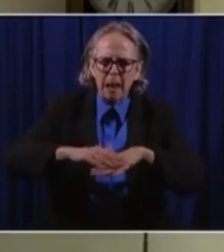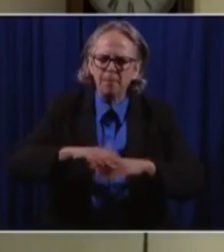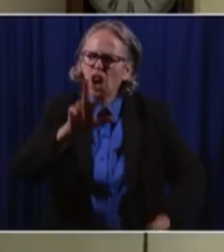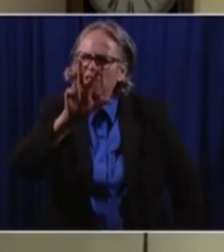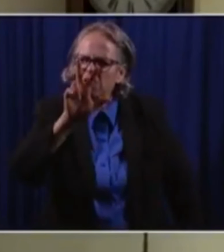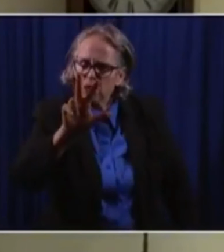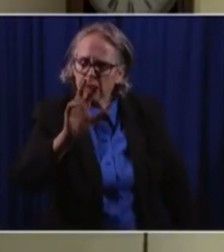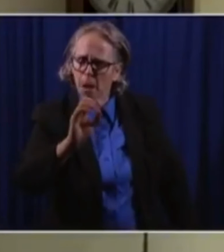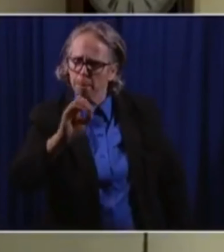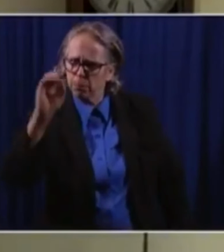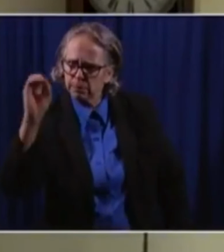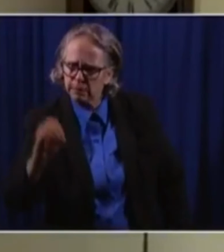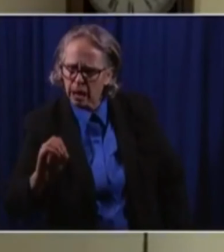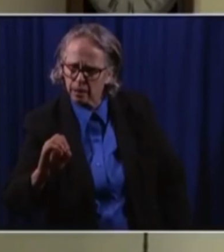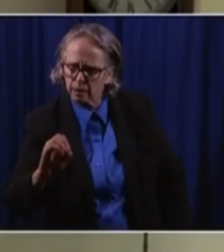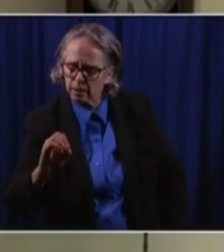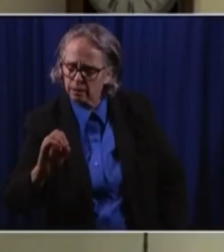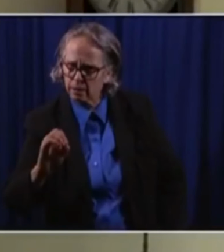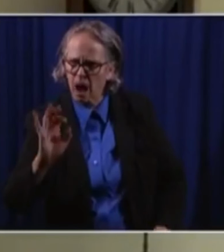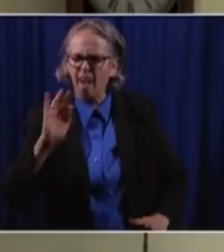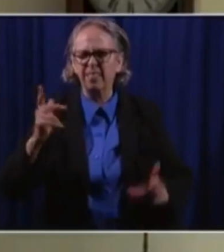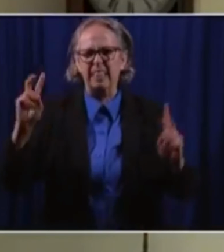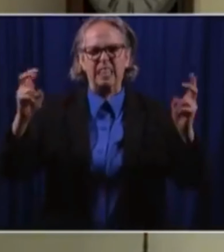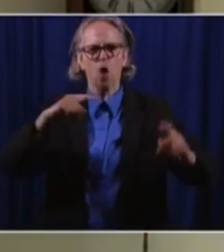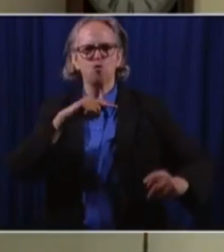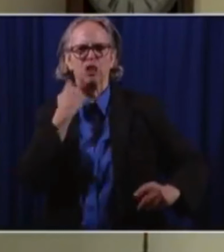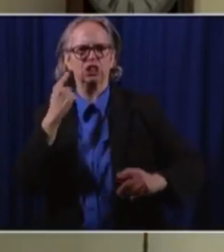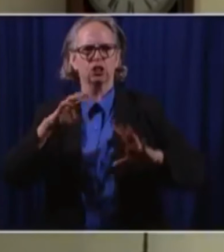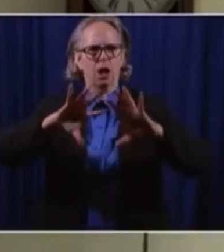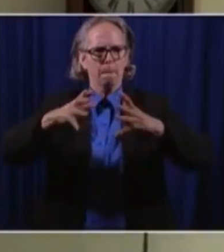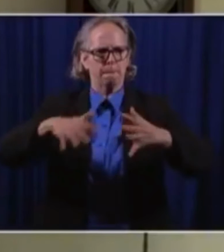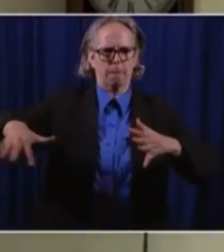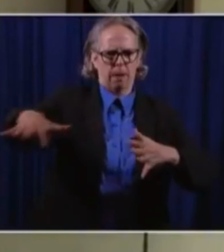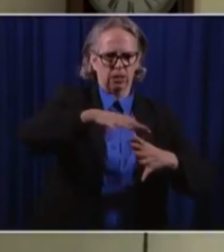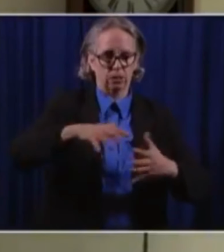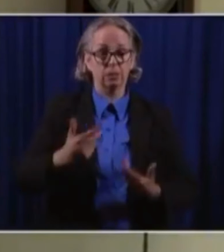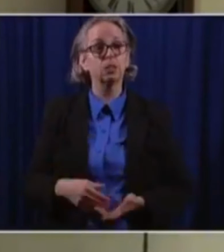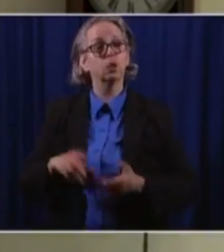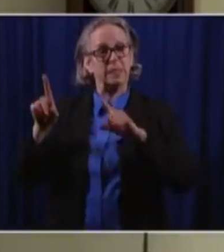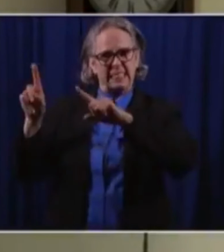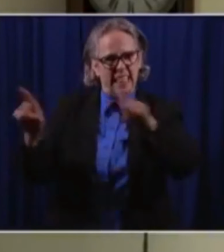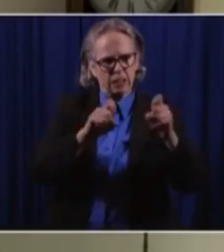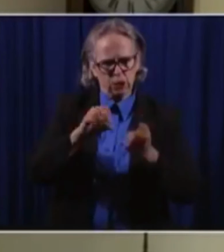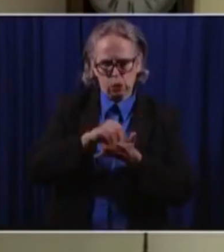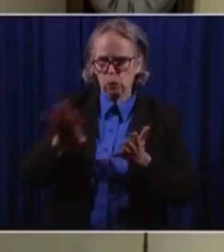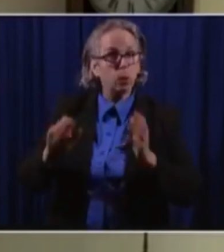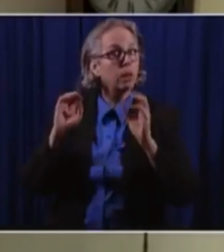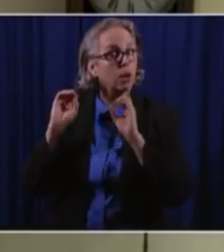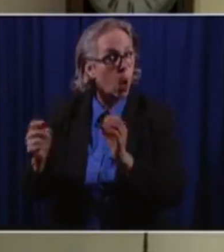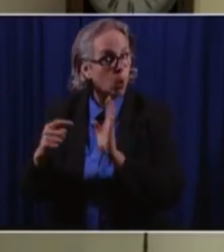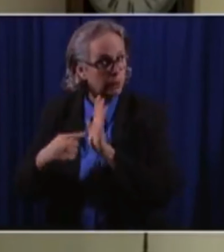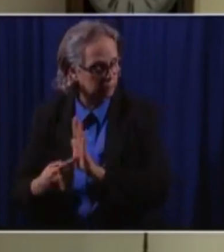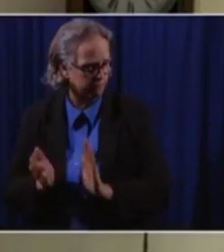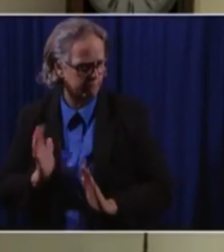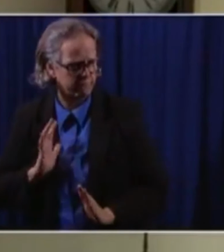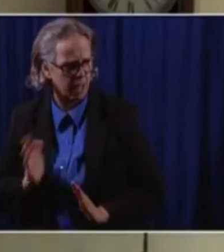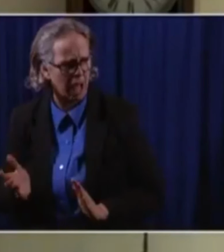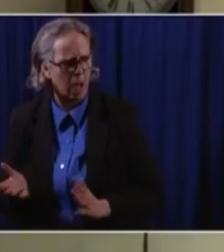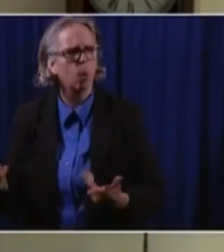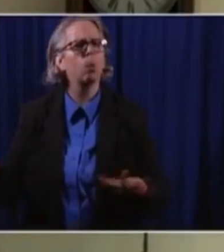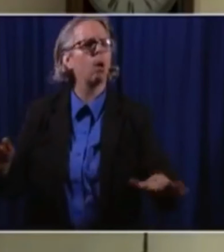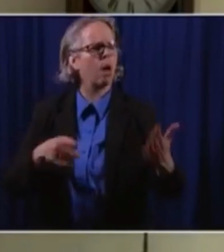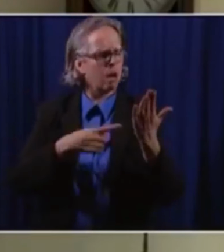Screening students who do not have symptoms really gives college presidents and their team a real look at what's happening